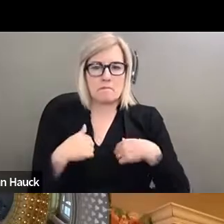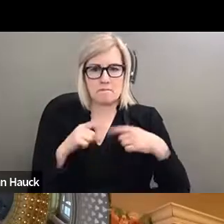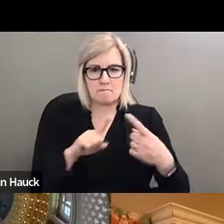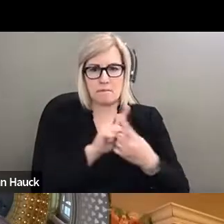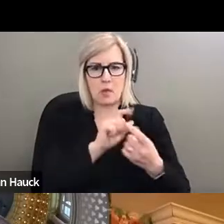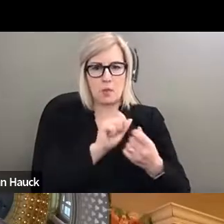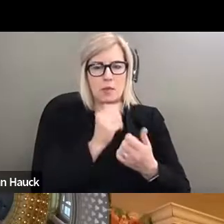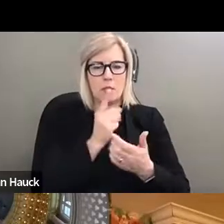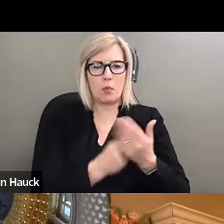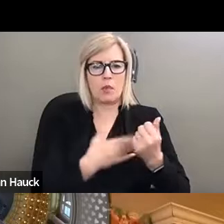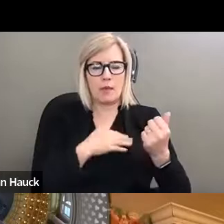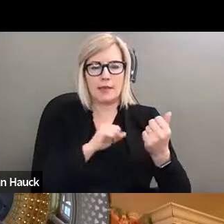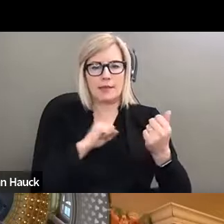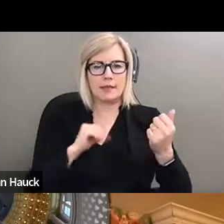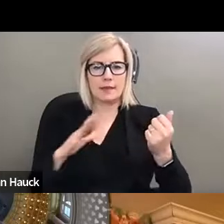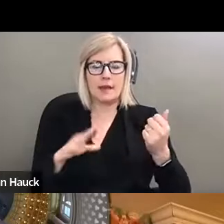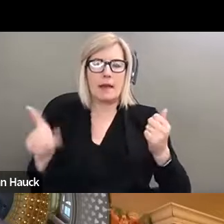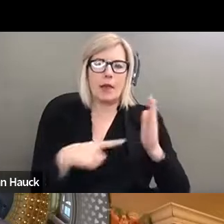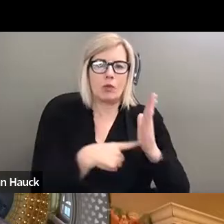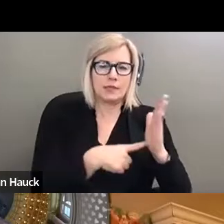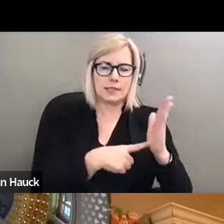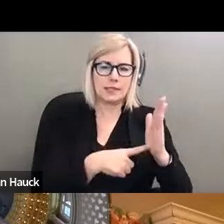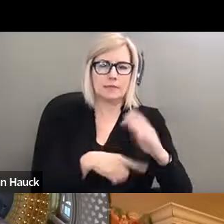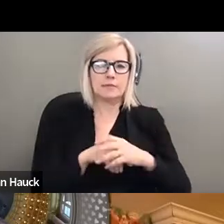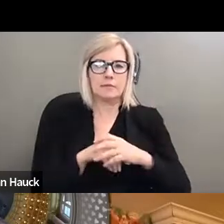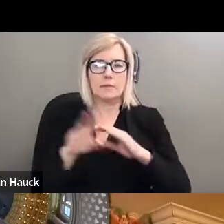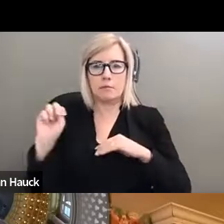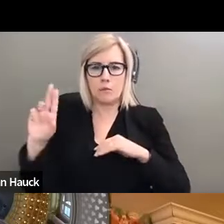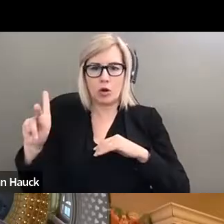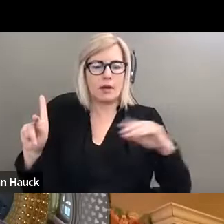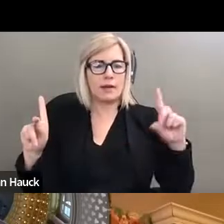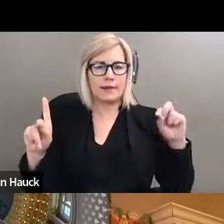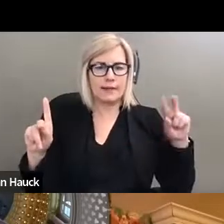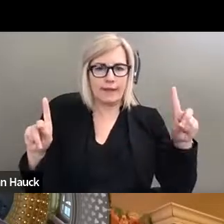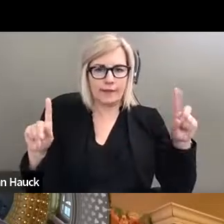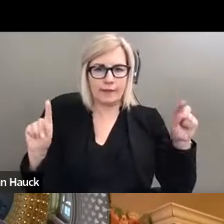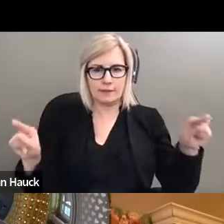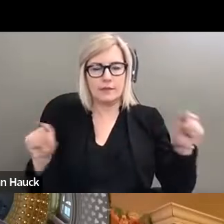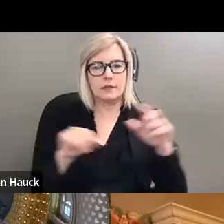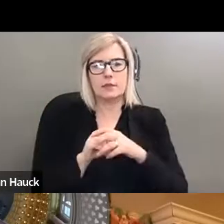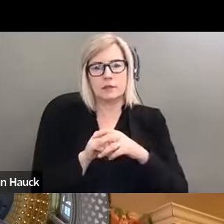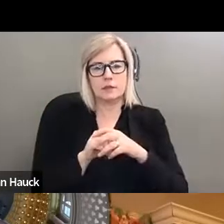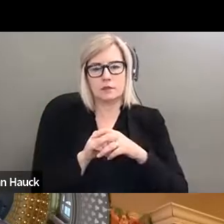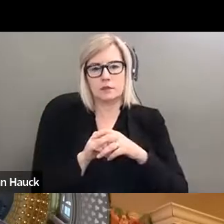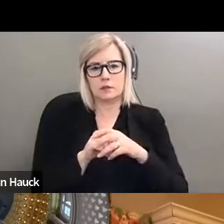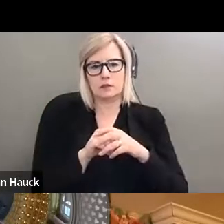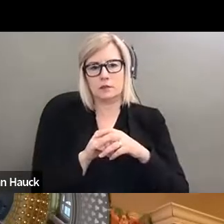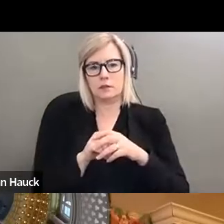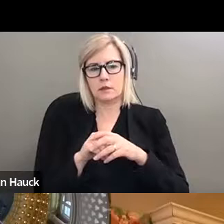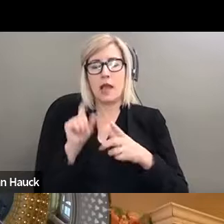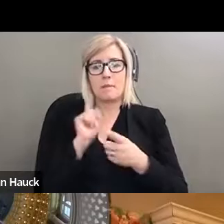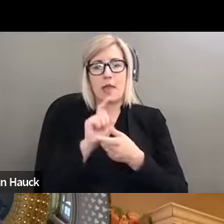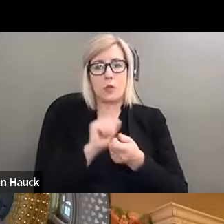Senator Mark Costello and my Representative David Seek. I was also able to meet with the